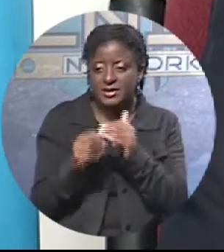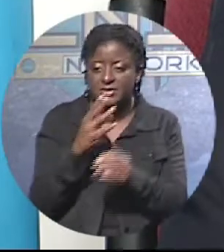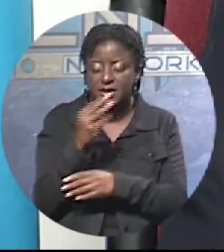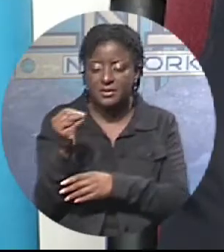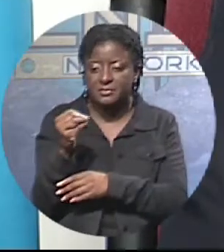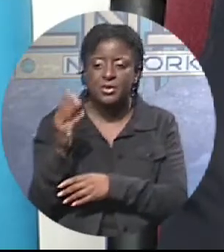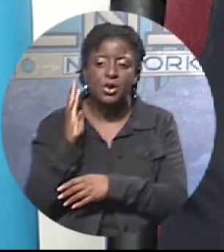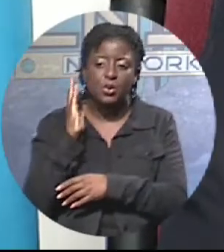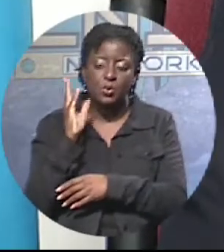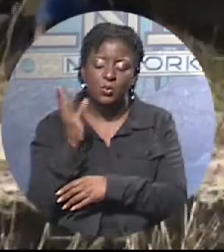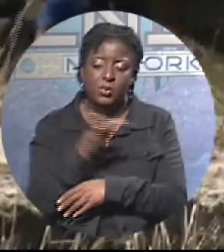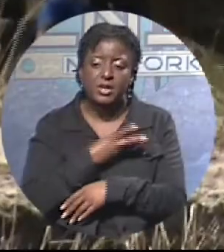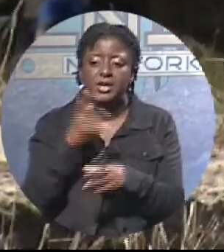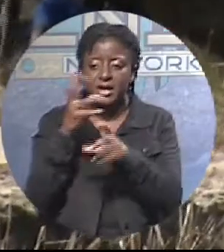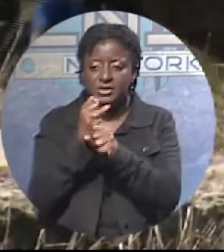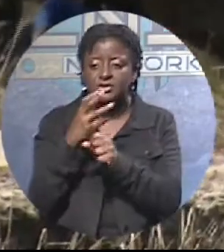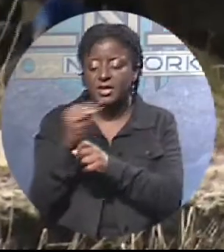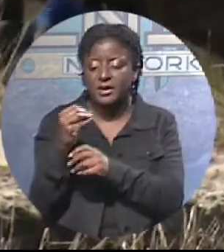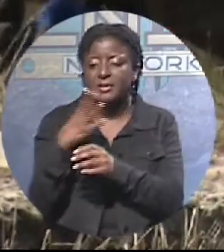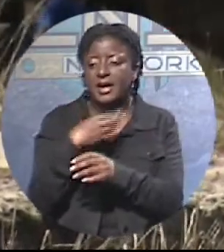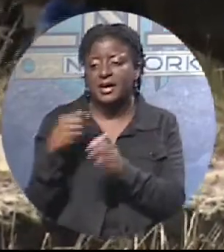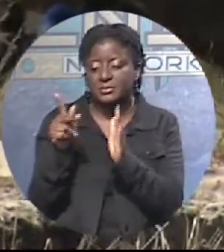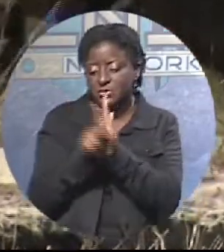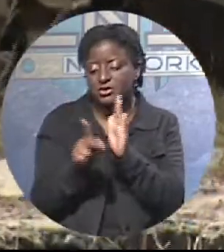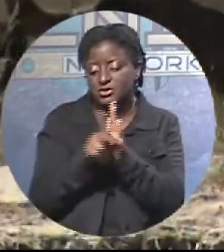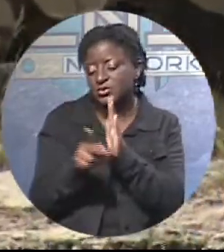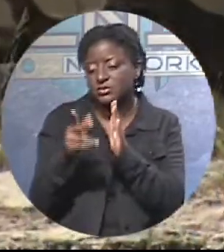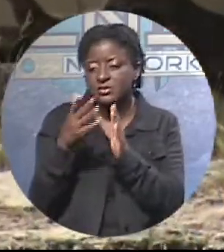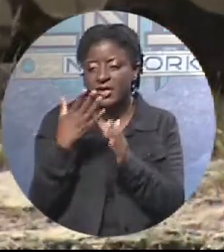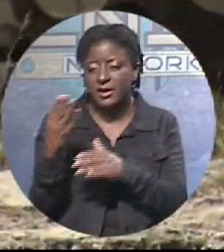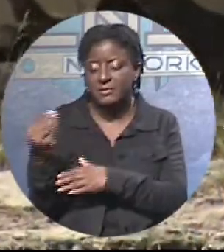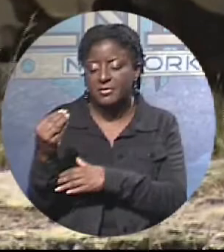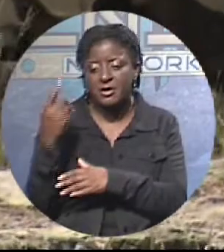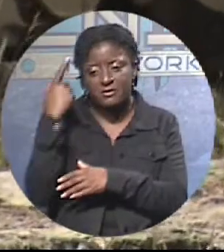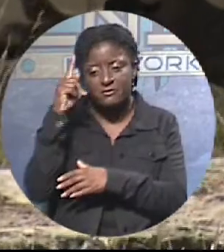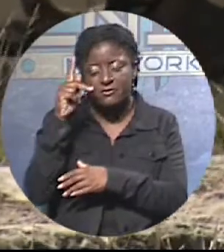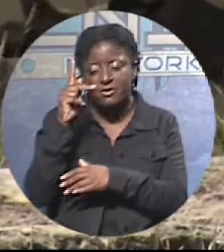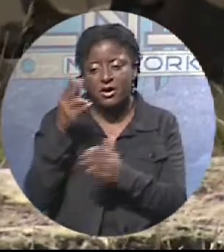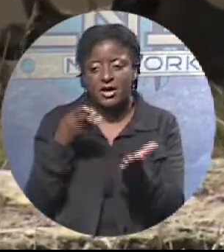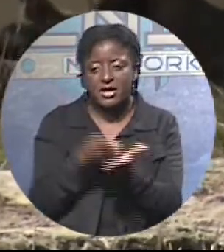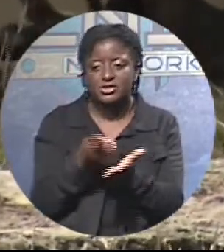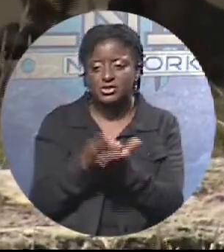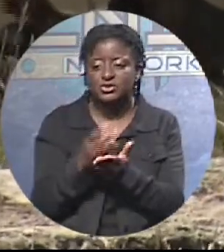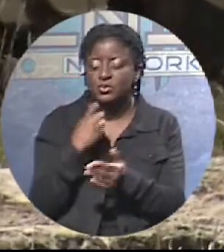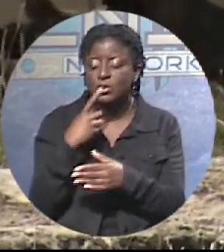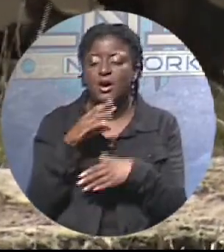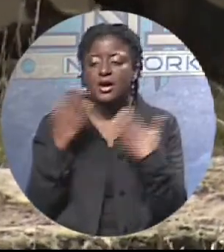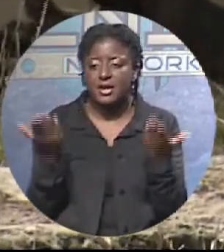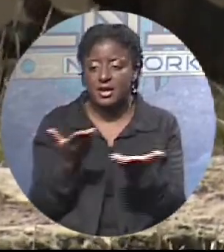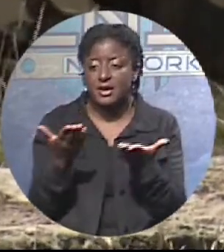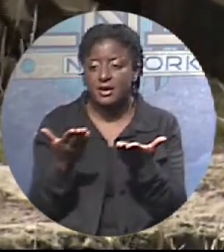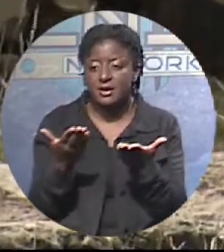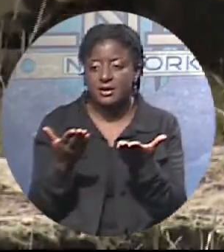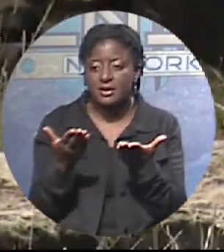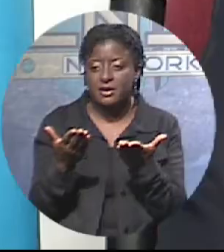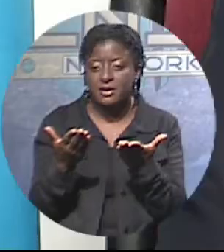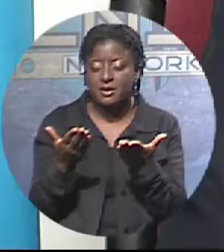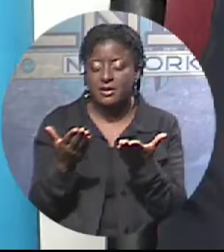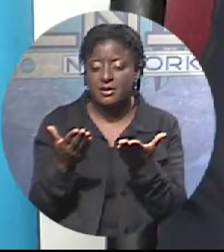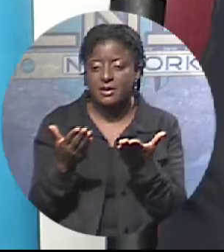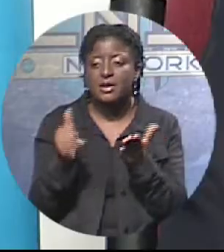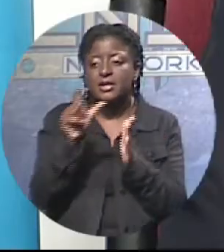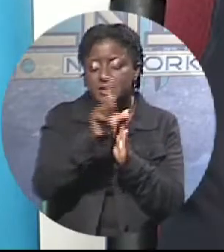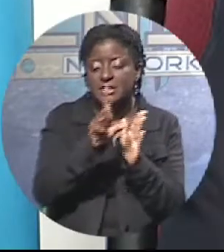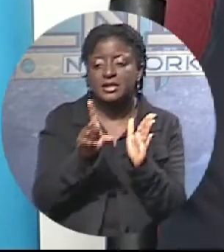law. For those Haitians who are here legally, we ask that you not harbor